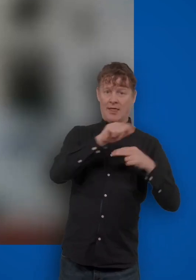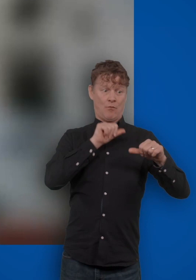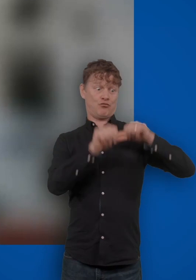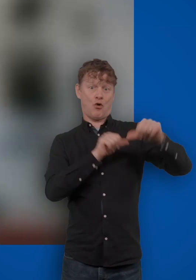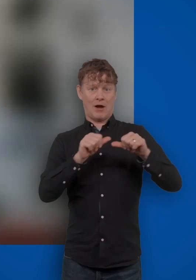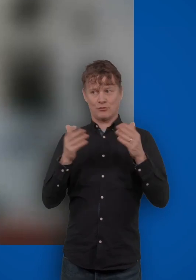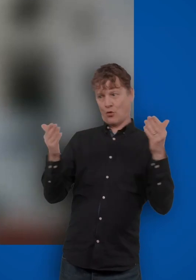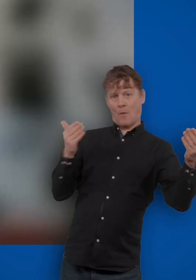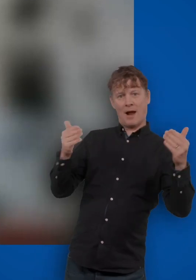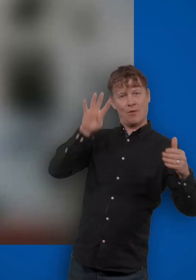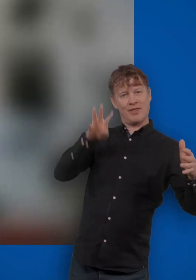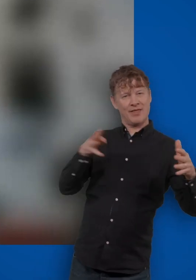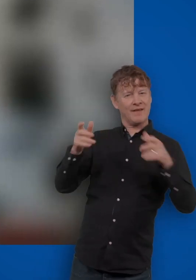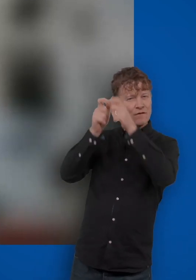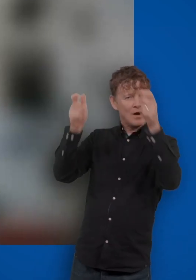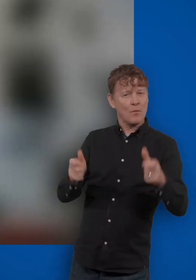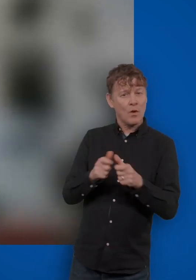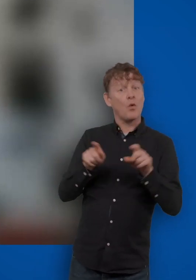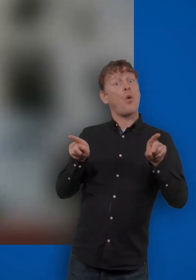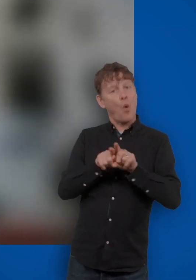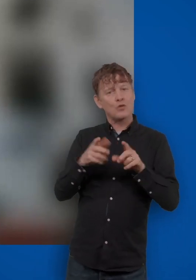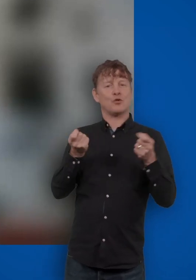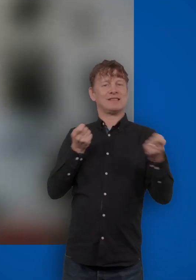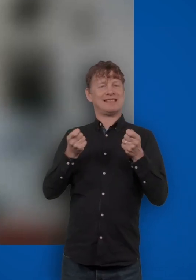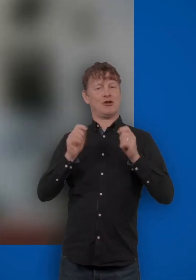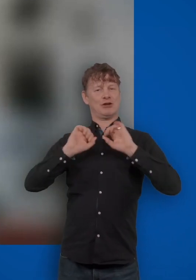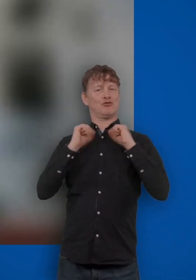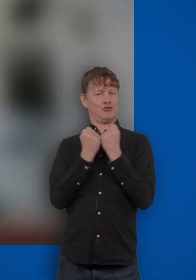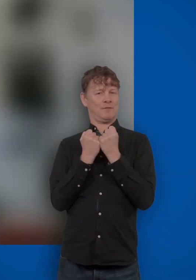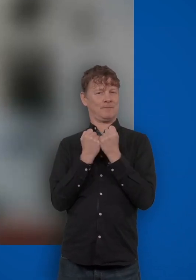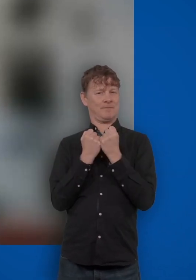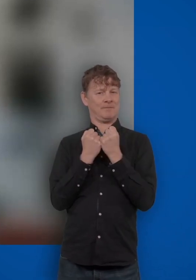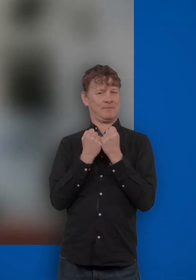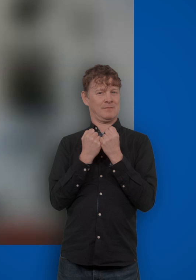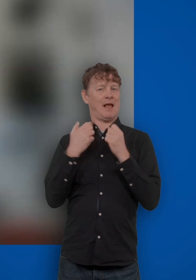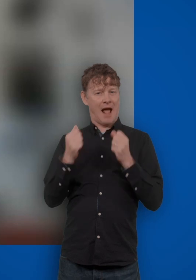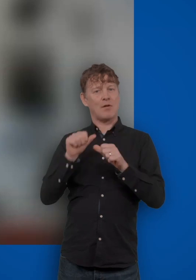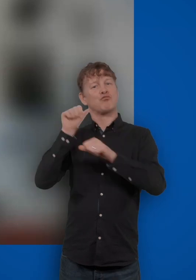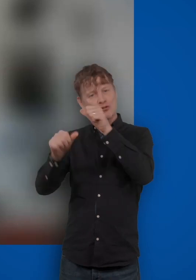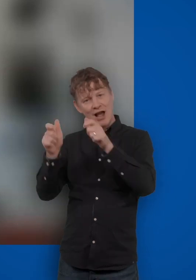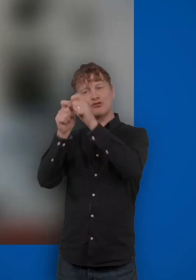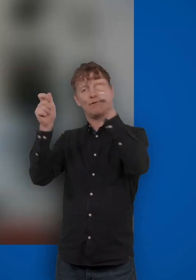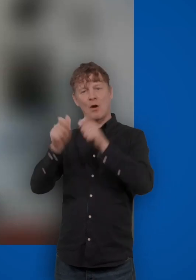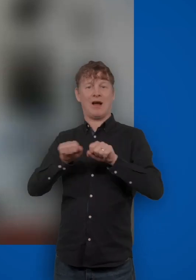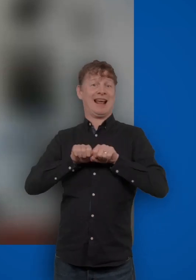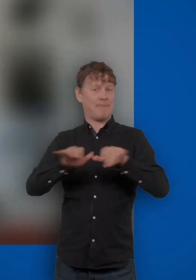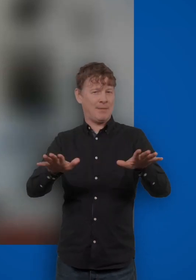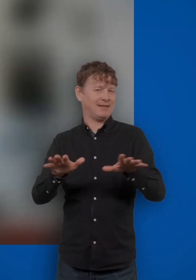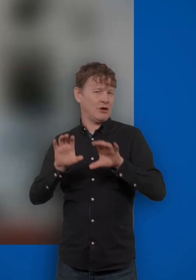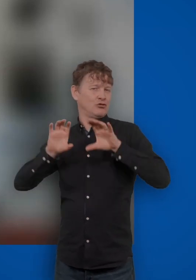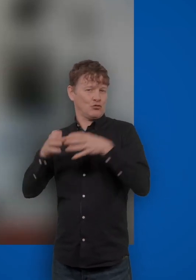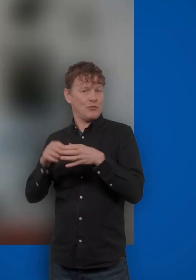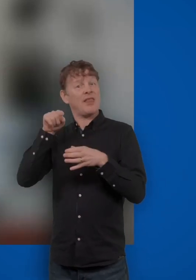the framework. And additionally, we meet as a steering group. So we have a progression framework implementation group, and that offers a